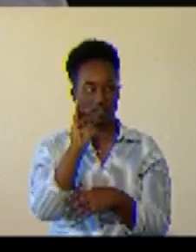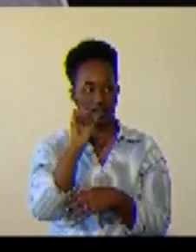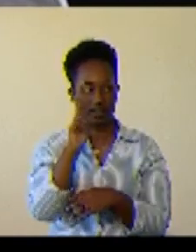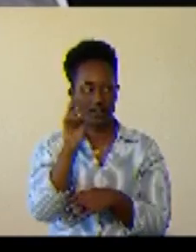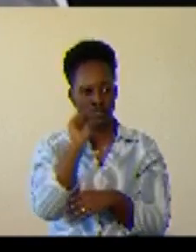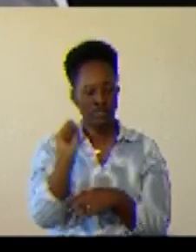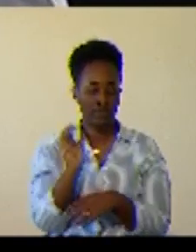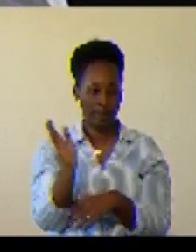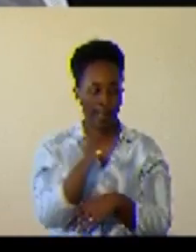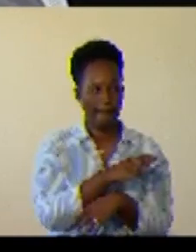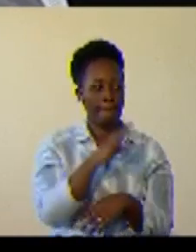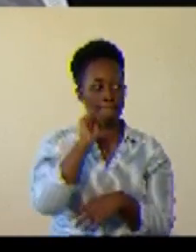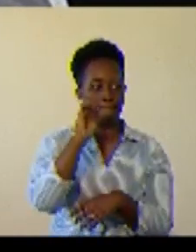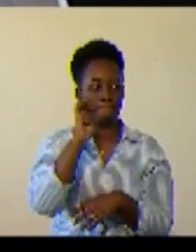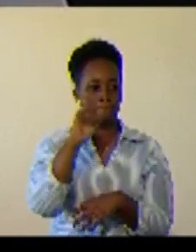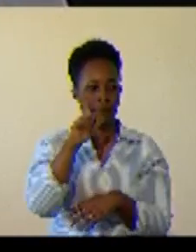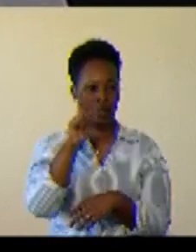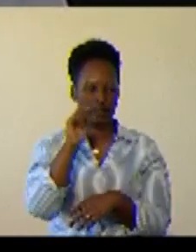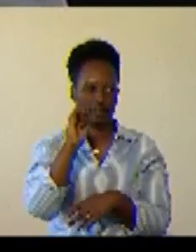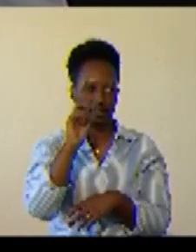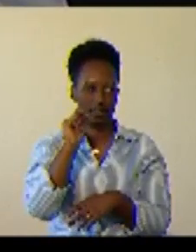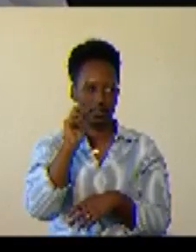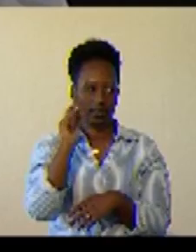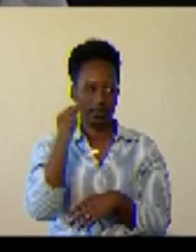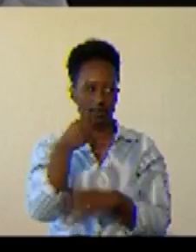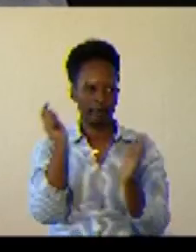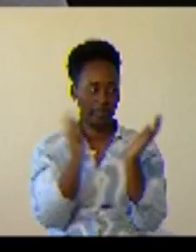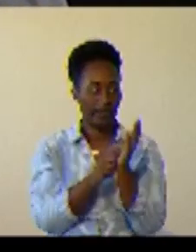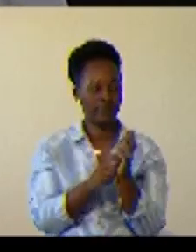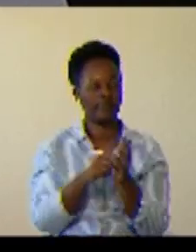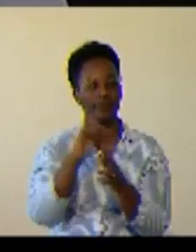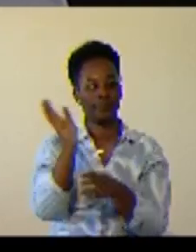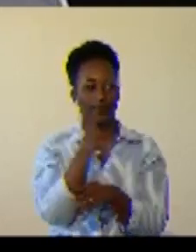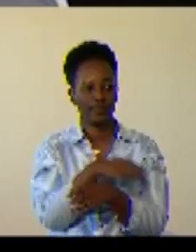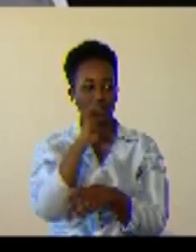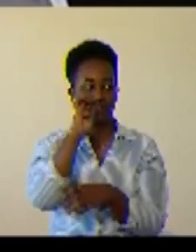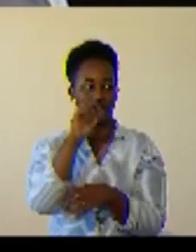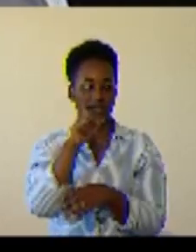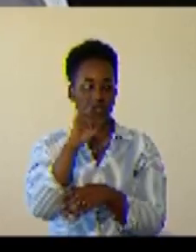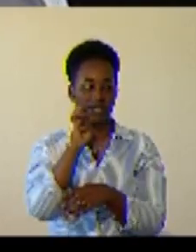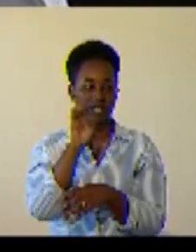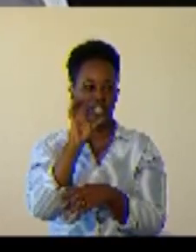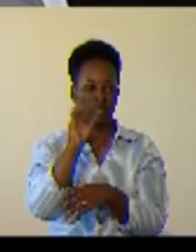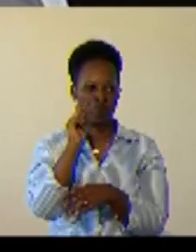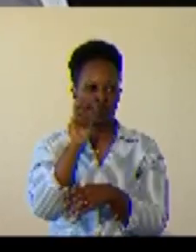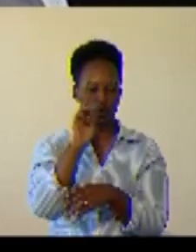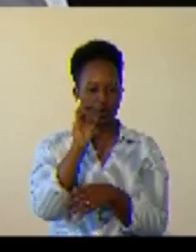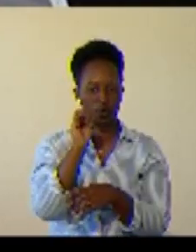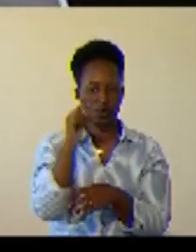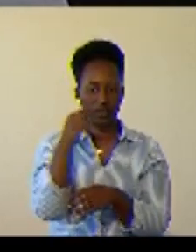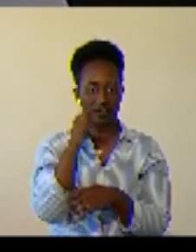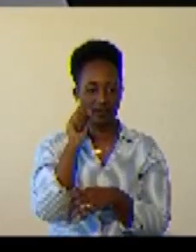Is it the atomic radius only? You have to suggest the answer. Is it atomic radius and